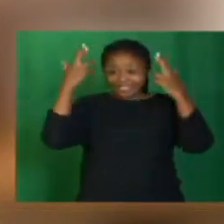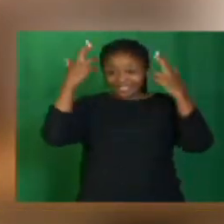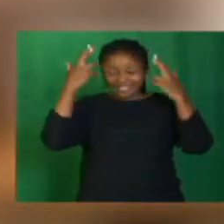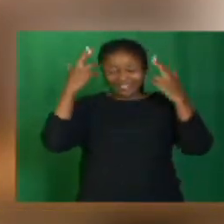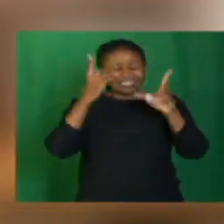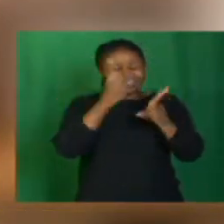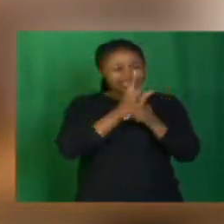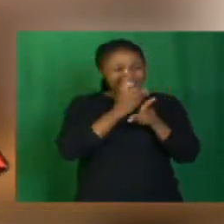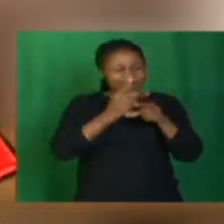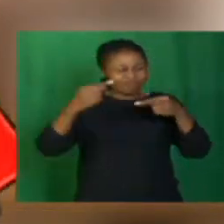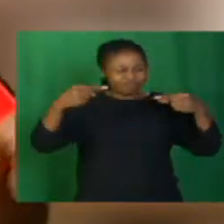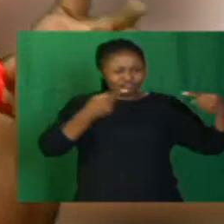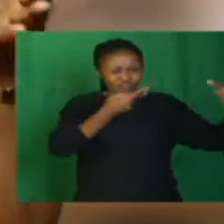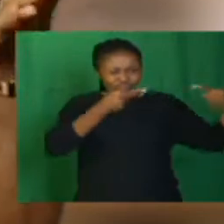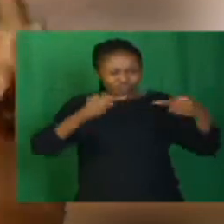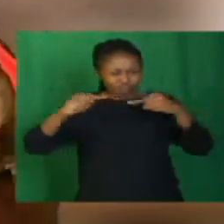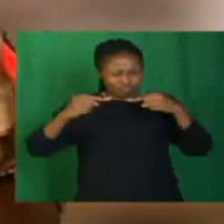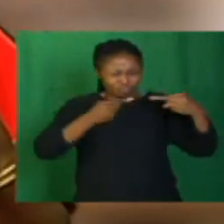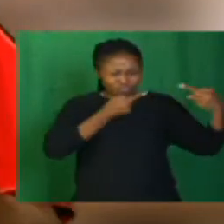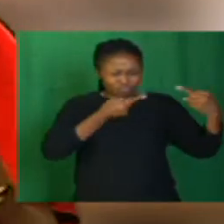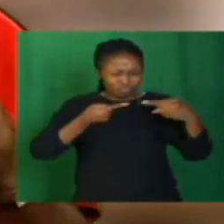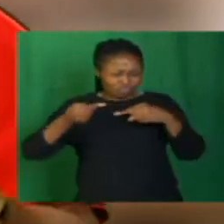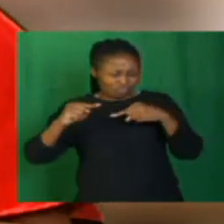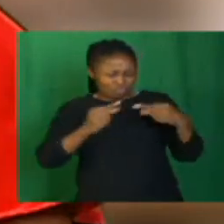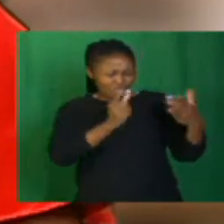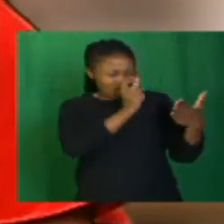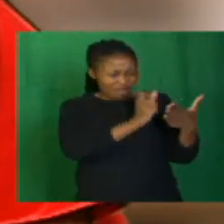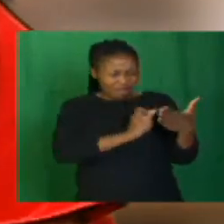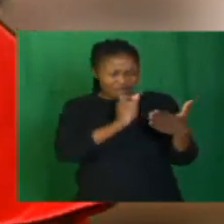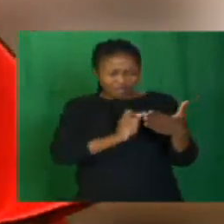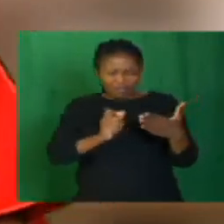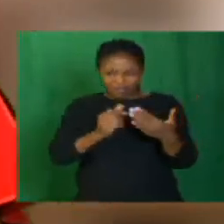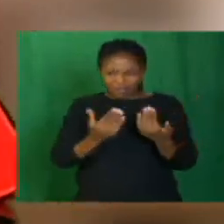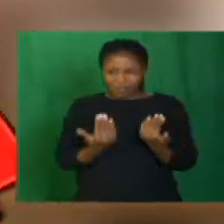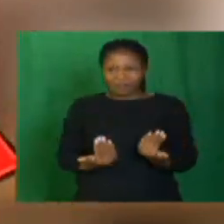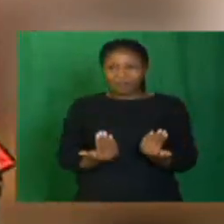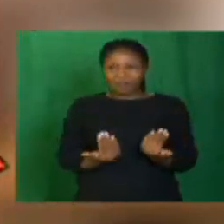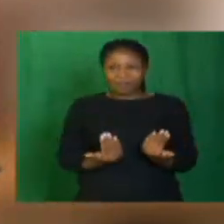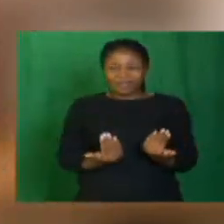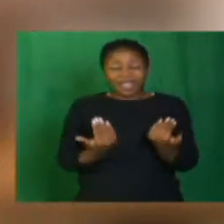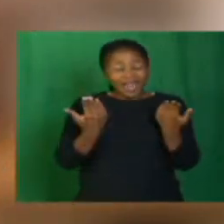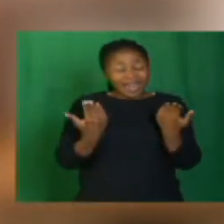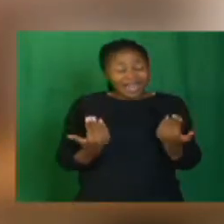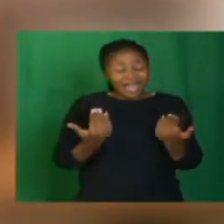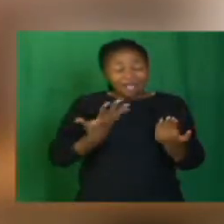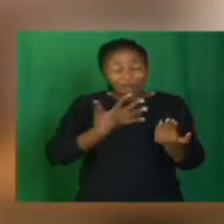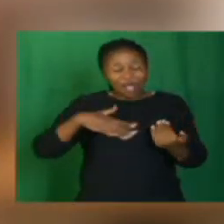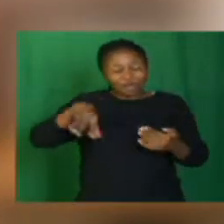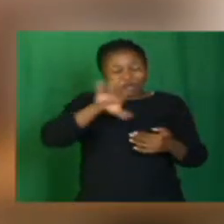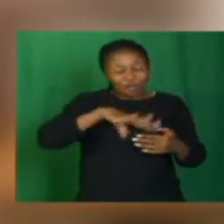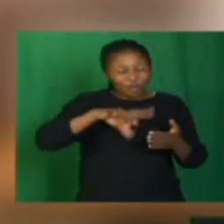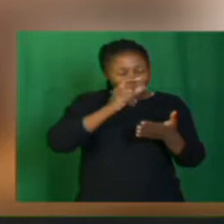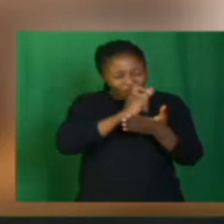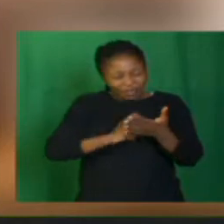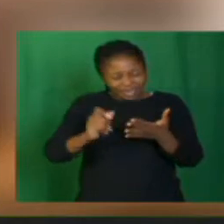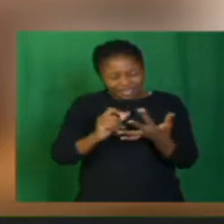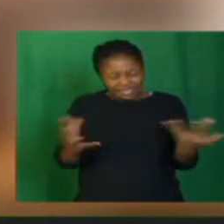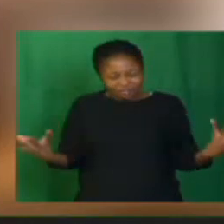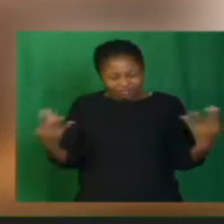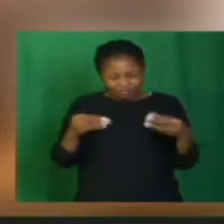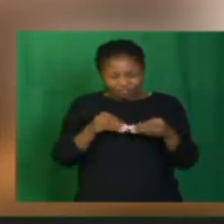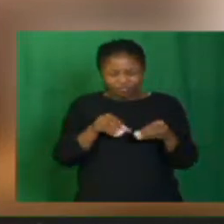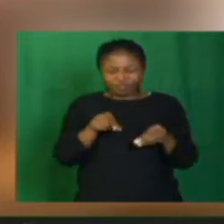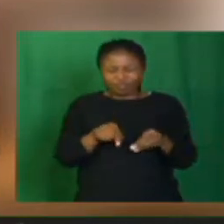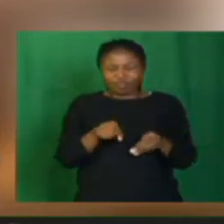writing. So I want us to bring together those types of writings so that you can be able to see the difference.